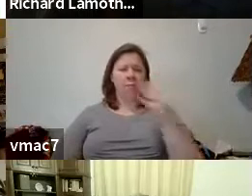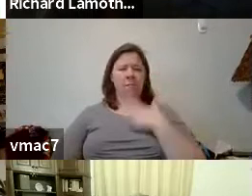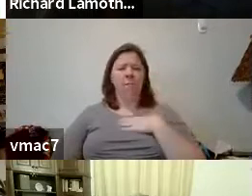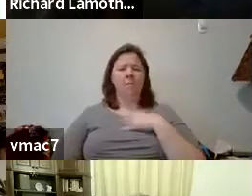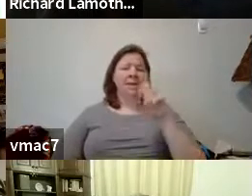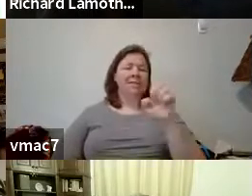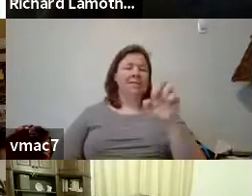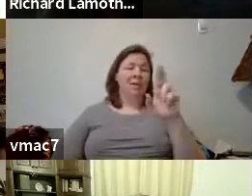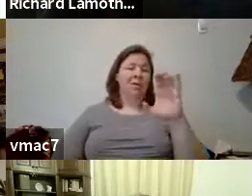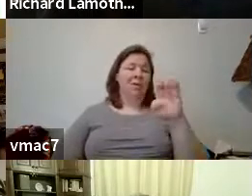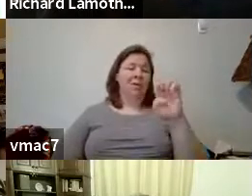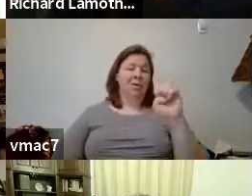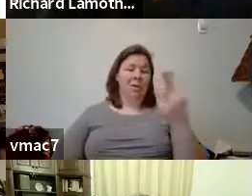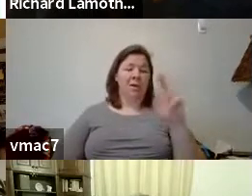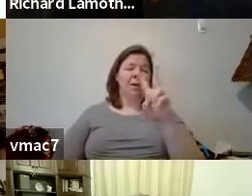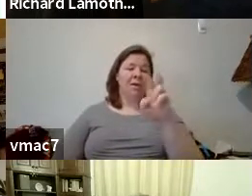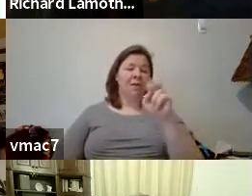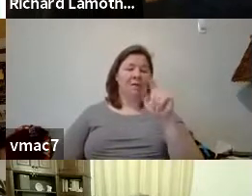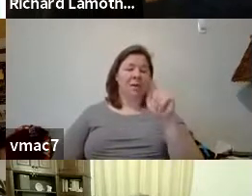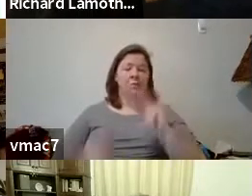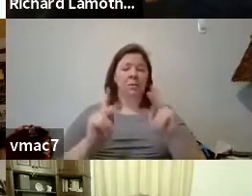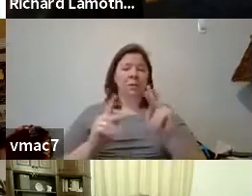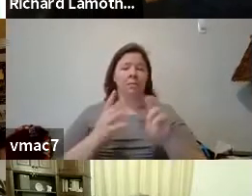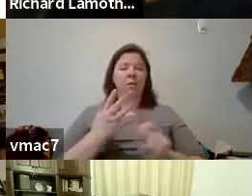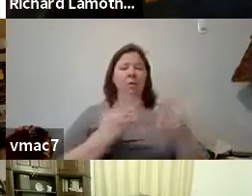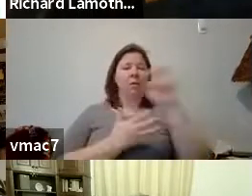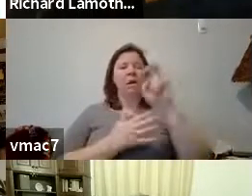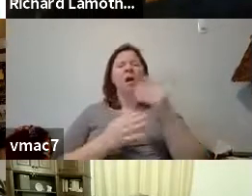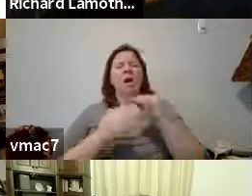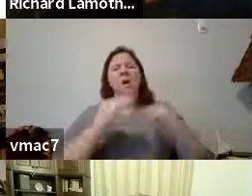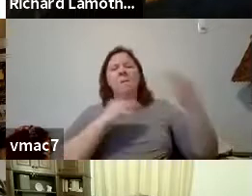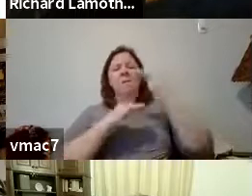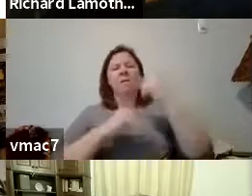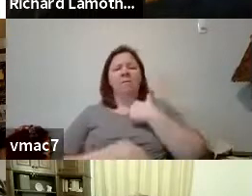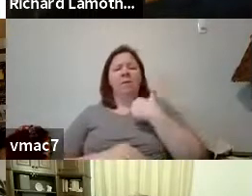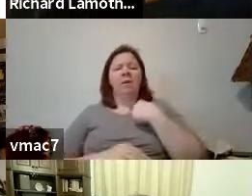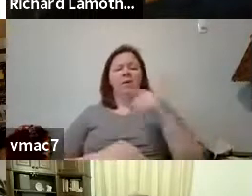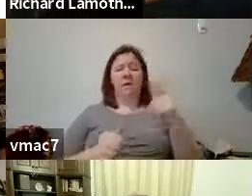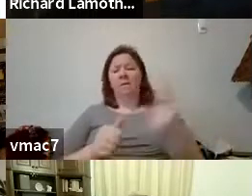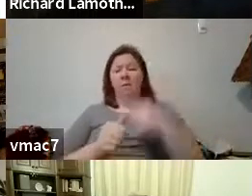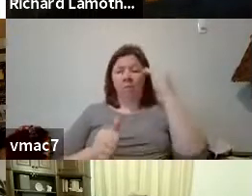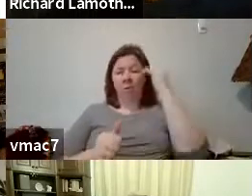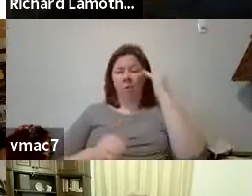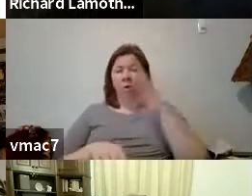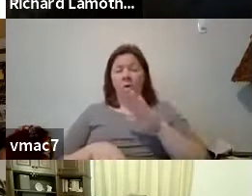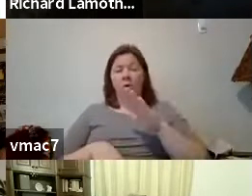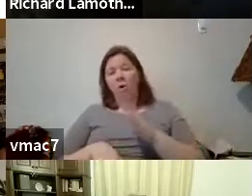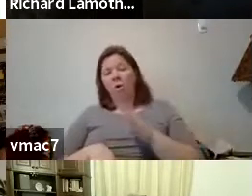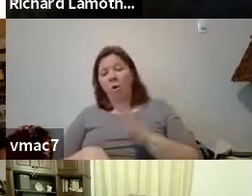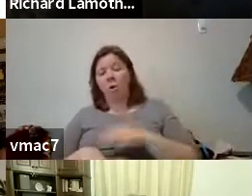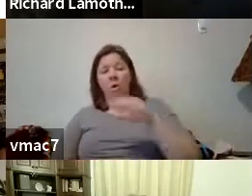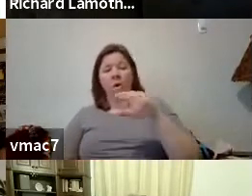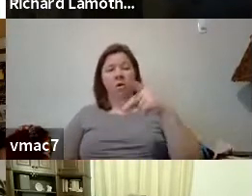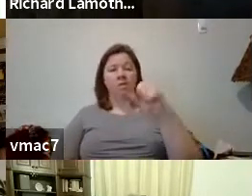upline, and Ann O'Donnell is actually the person who first to be aware of ONPASSIVE as